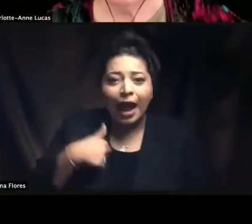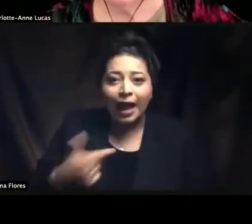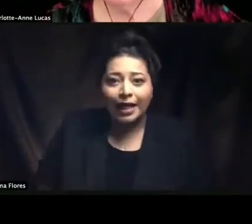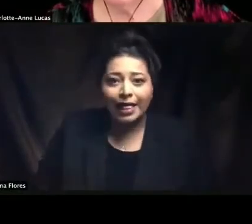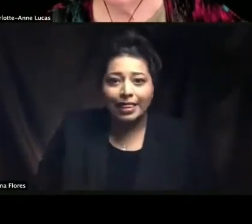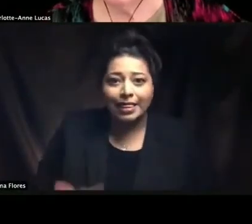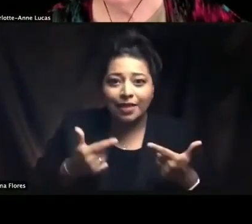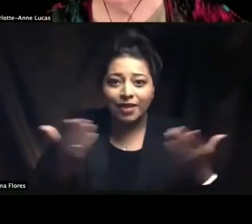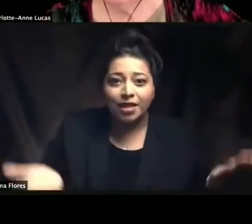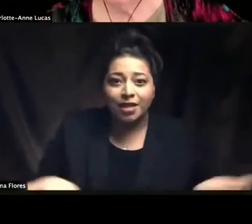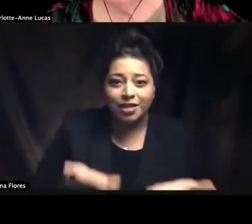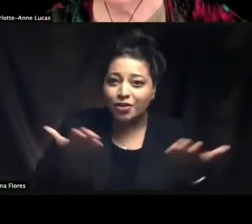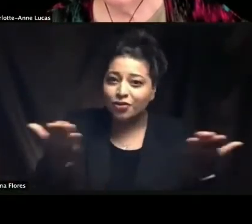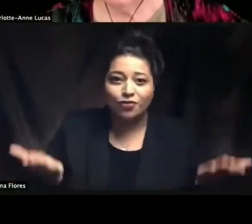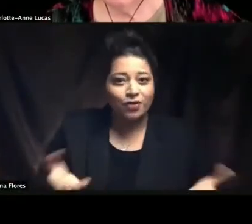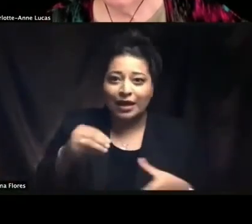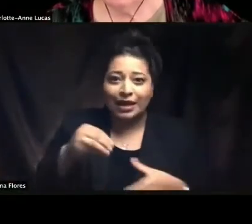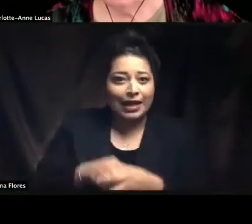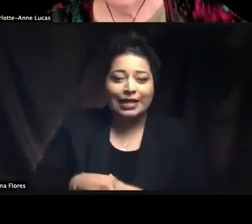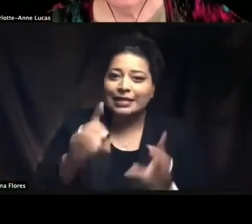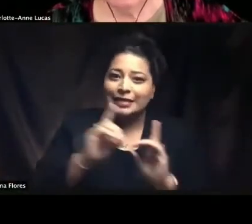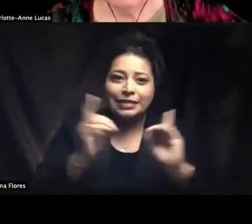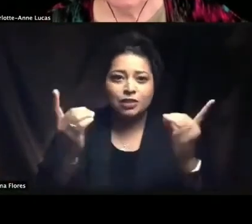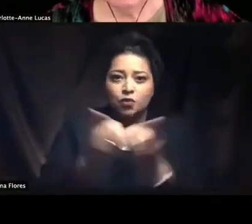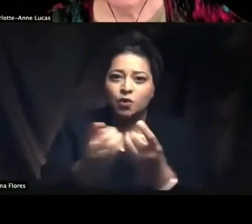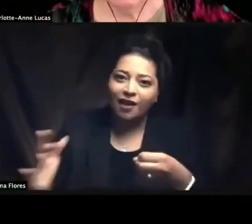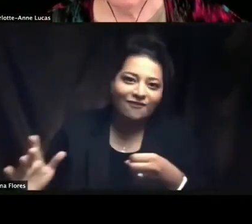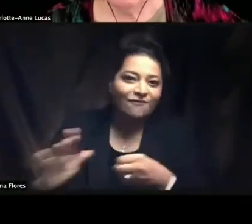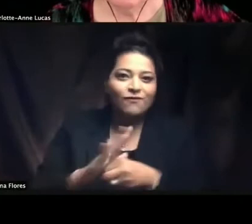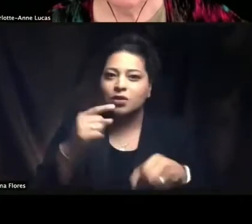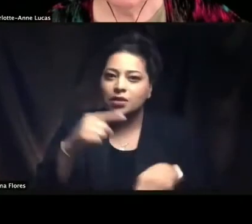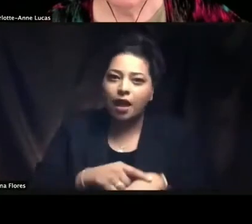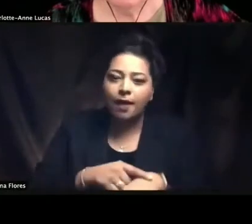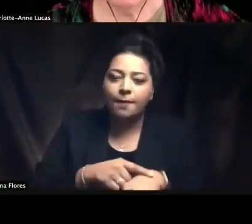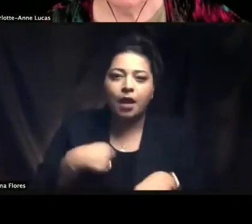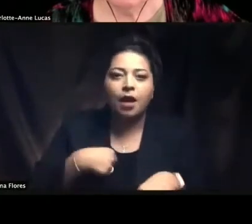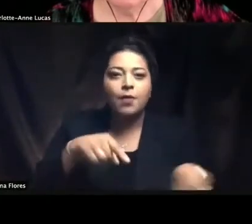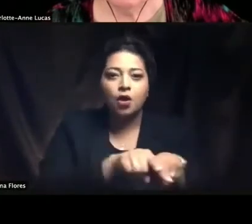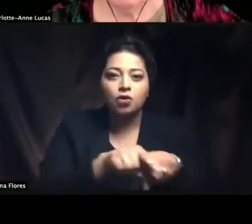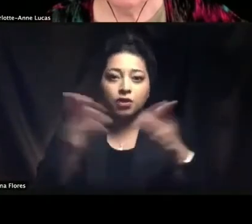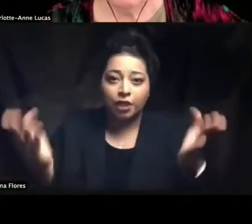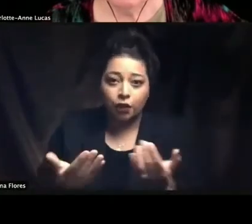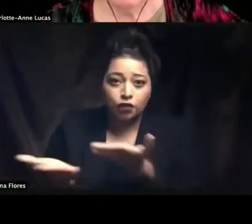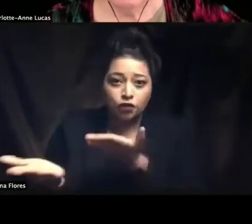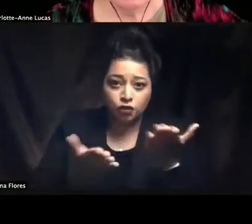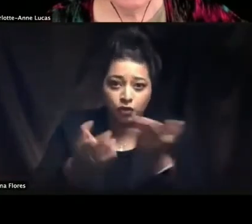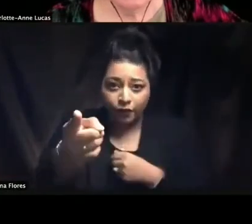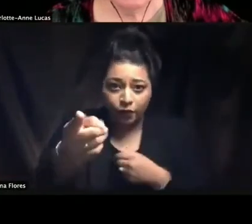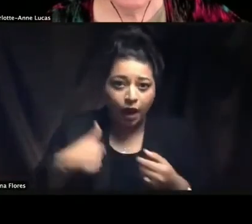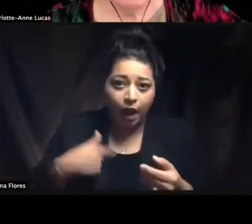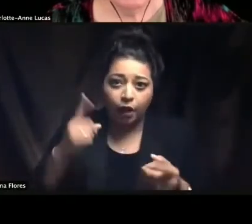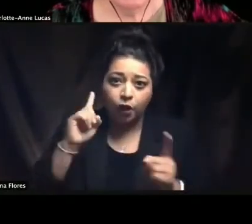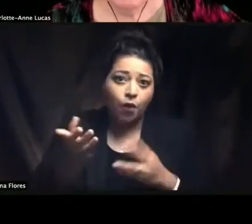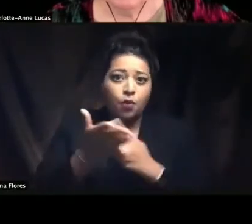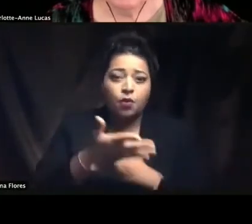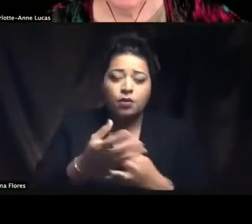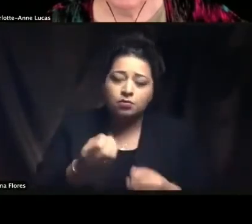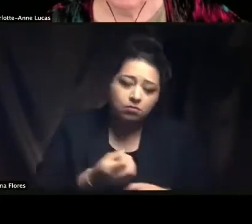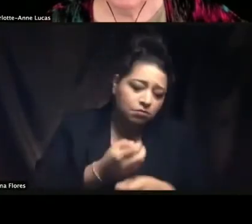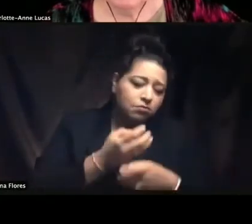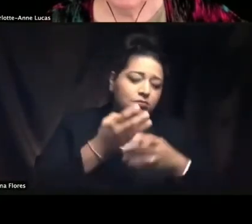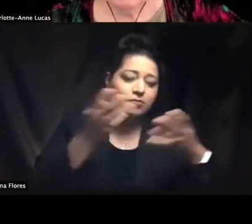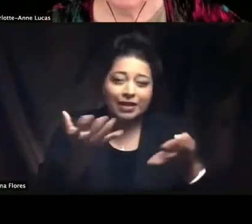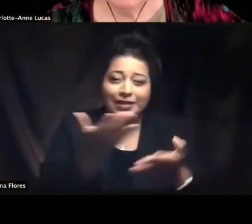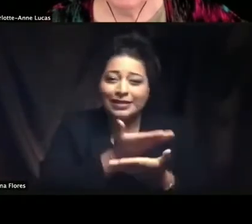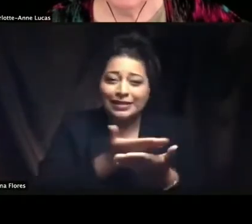as I live here in the district full time, I'm also here to serve you. I go through many of the same things